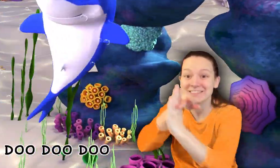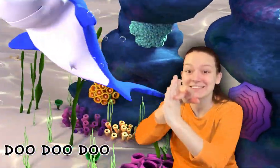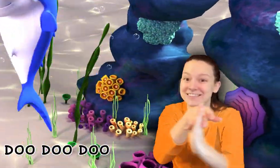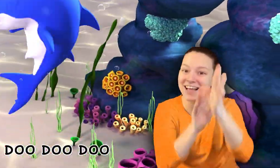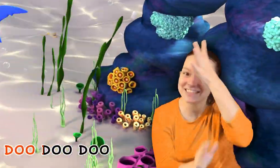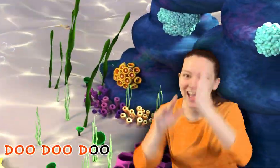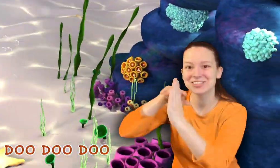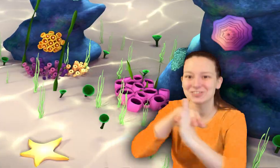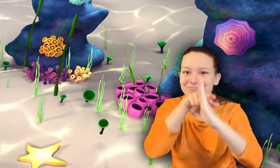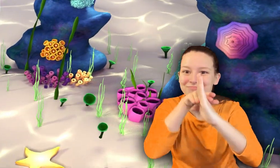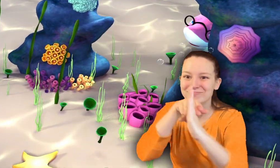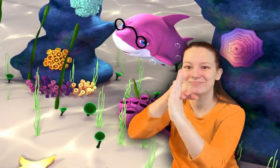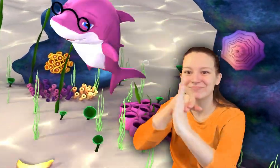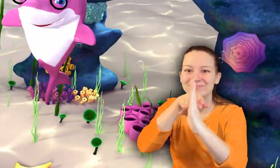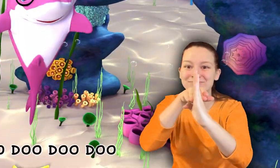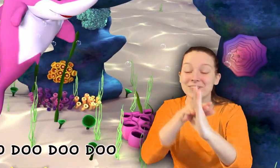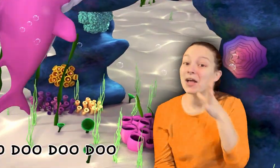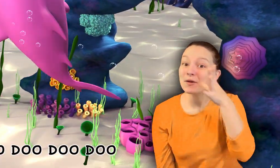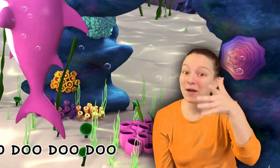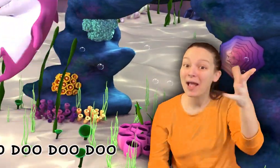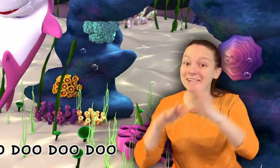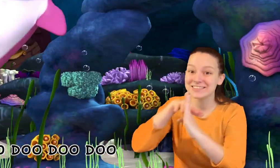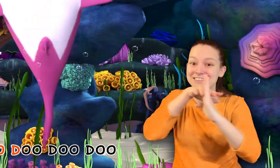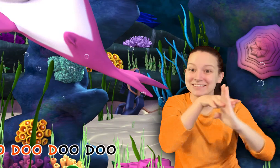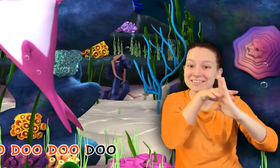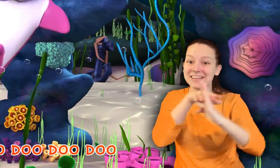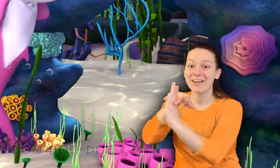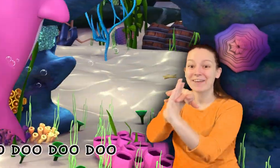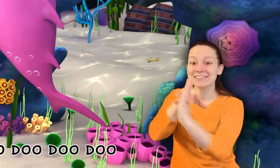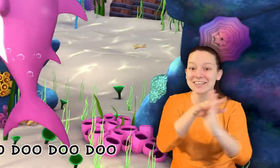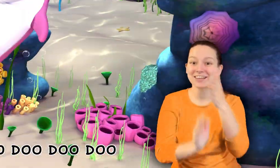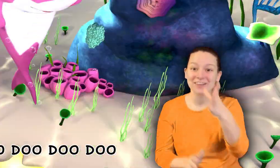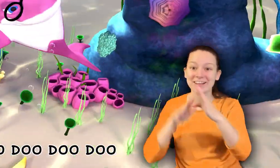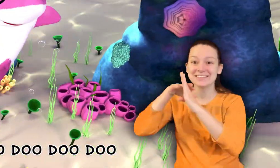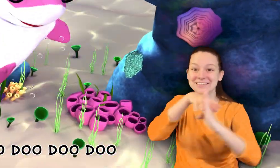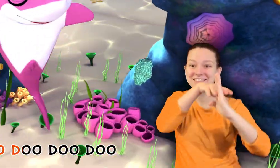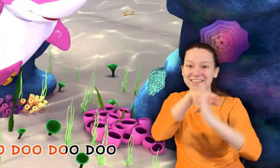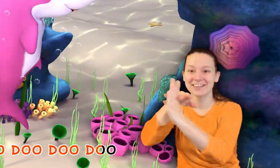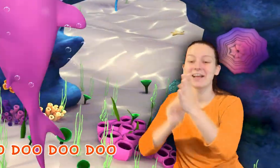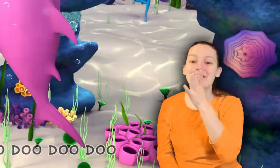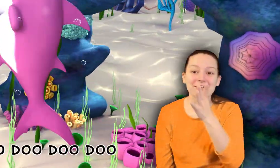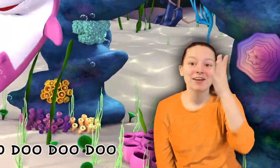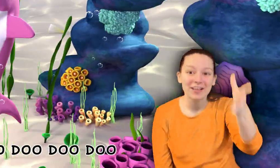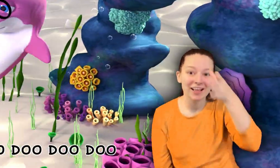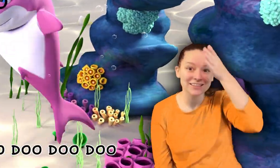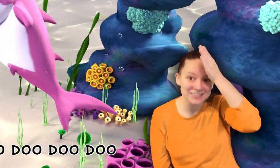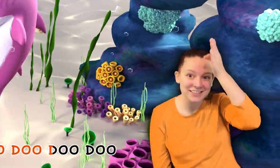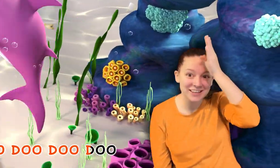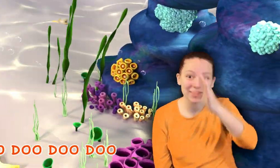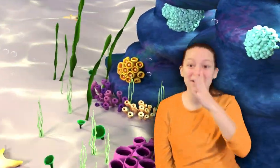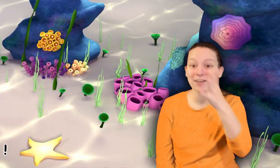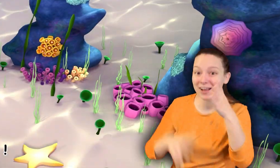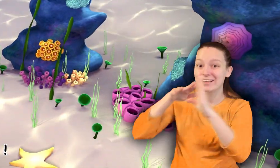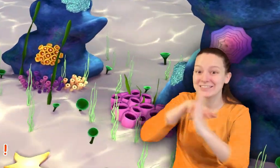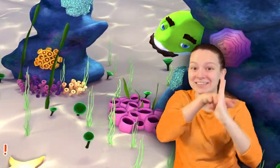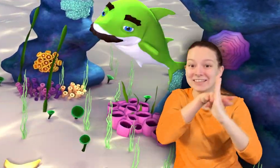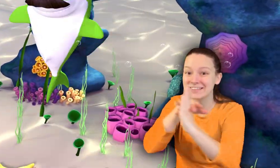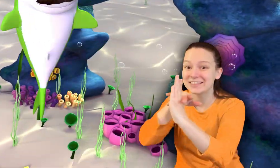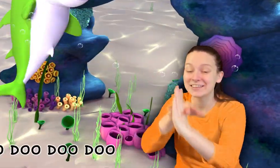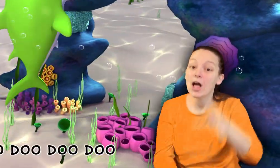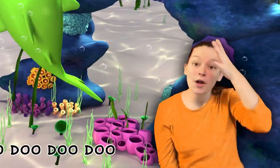shark, daddy shark. Grandma shark, grandma shark, grandma shark, grandma